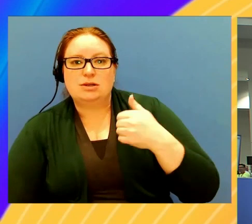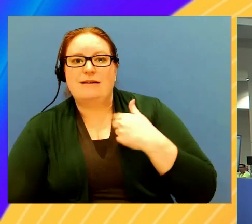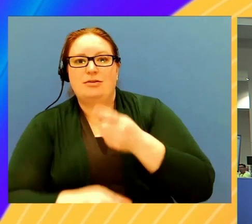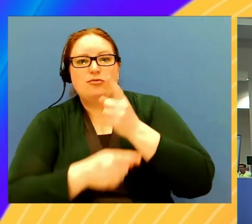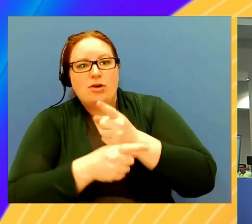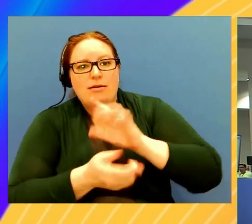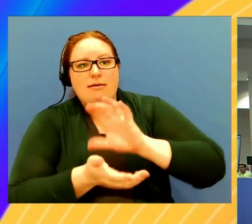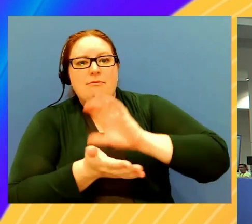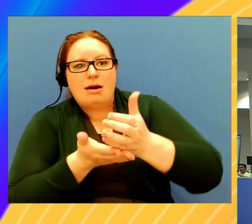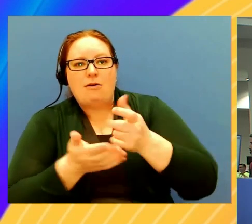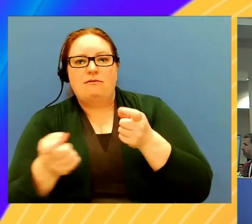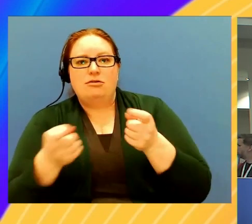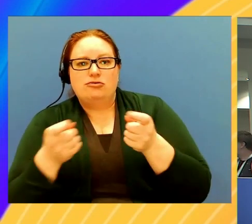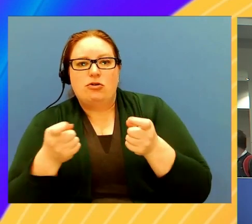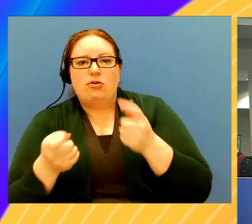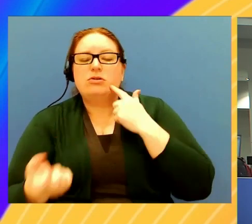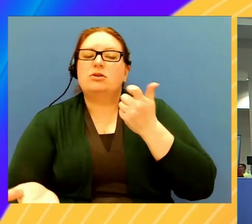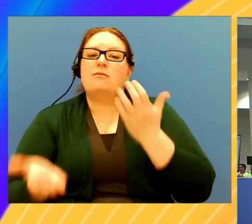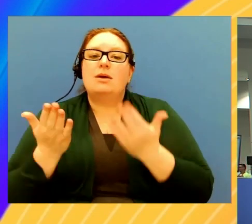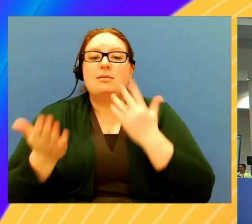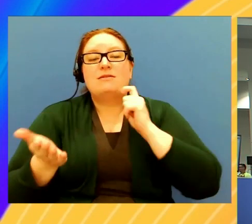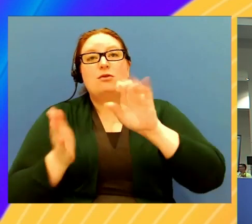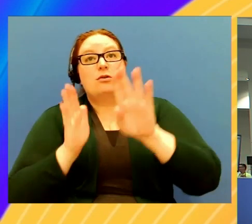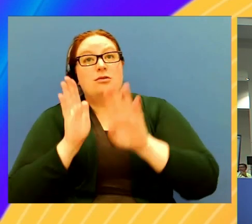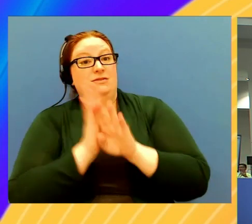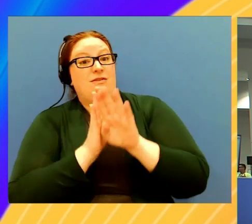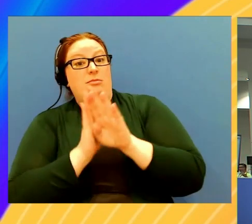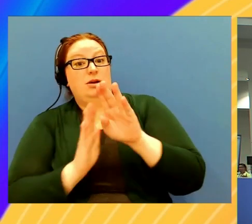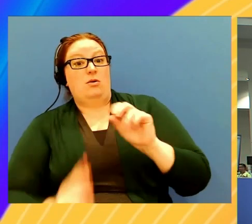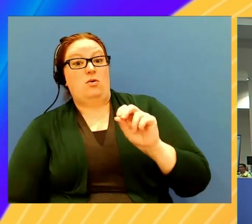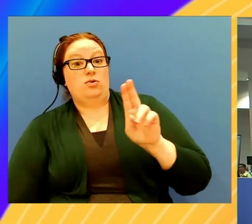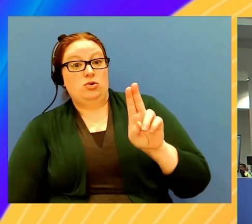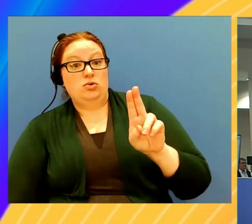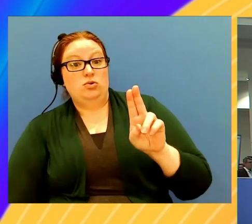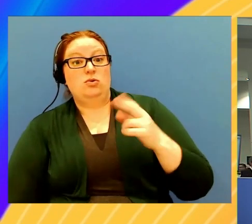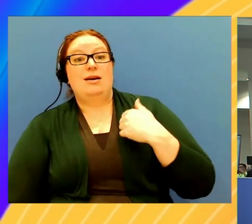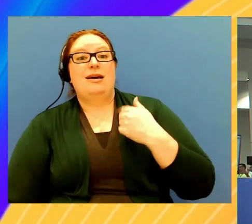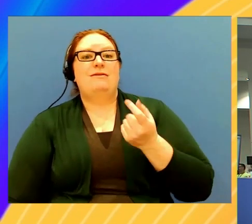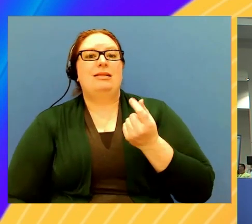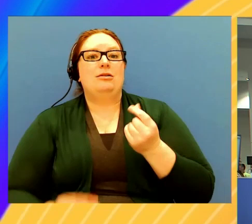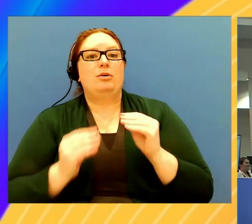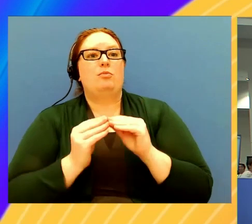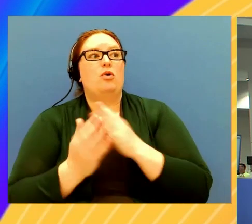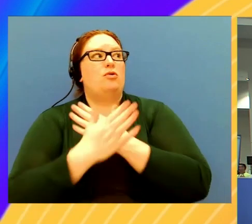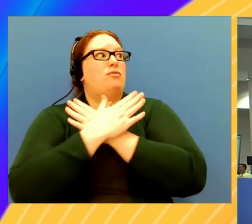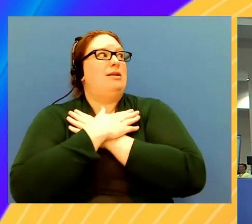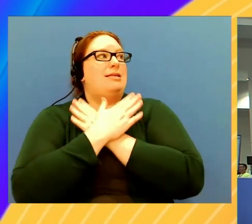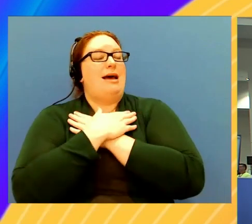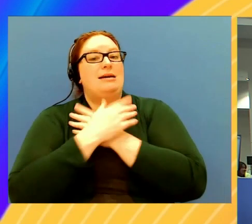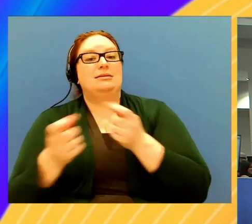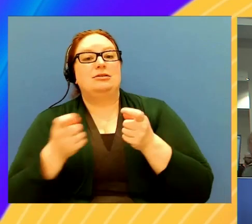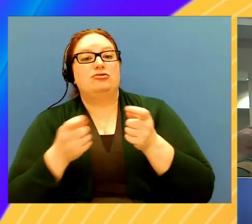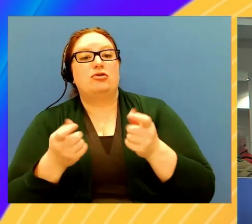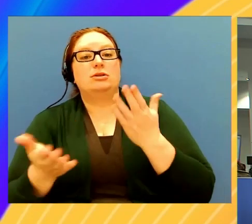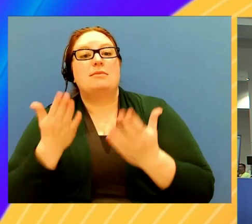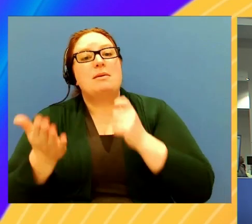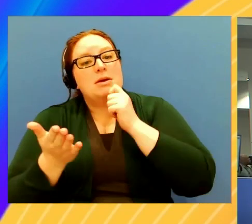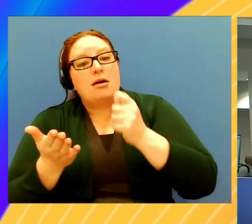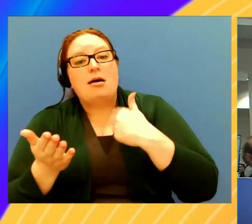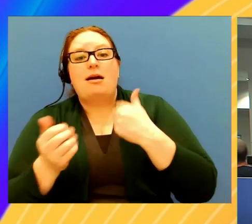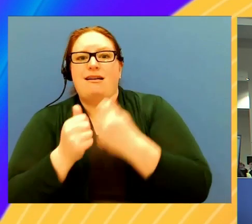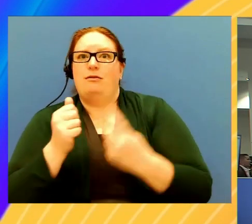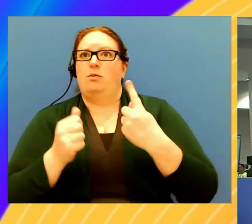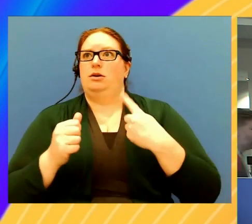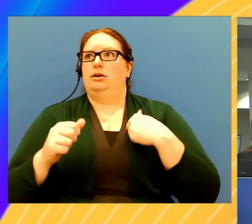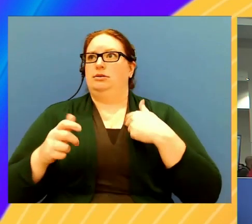control. So maybe for your development OU, you have little more relaxed controls, maybe not. I mean, everyone's highly regulated in this building